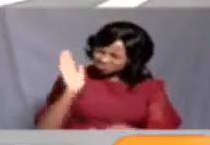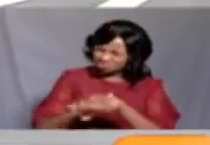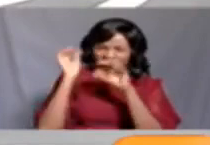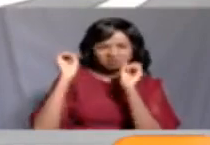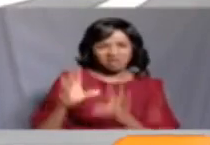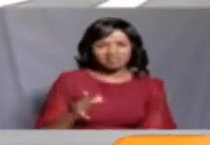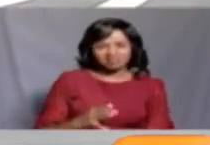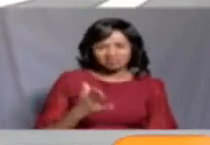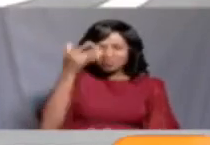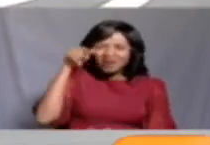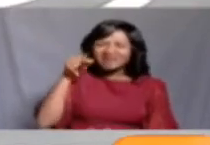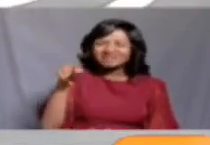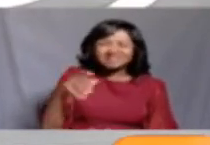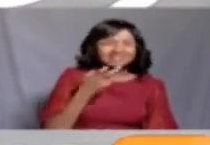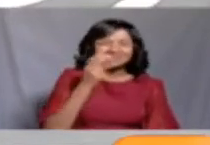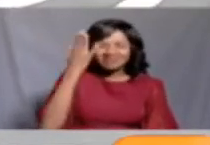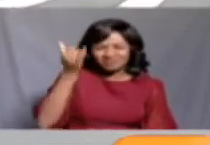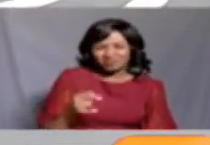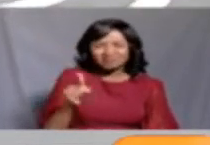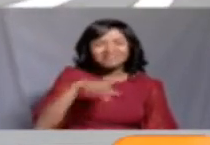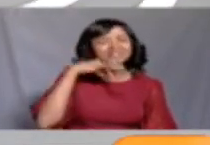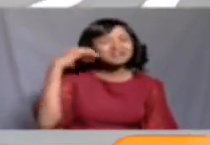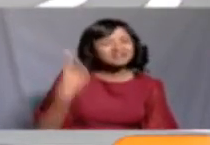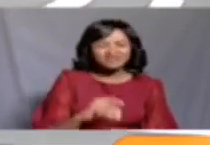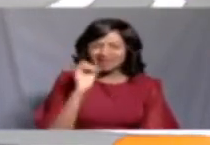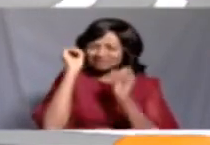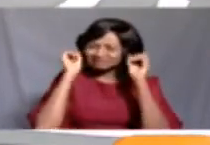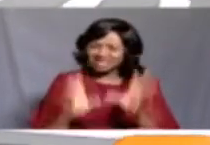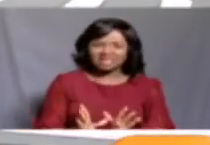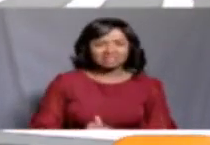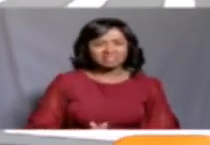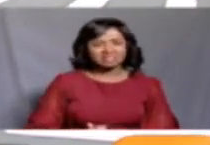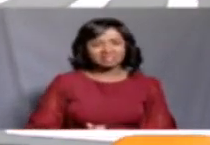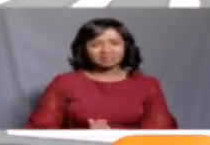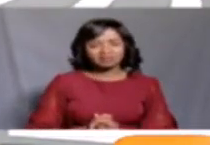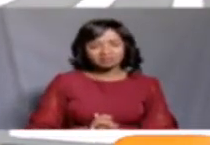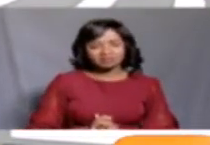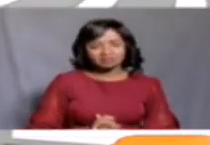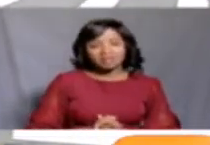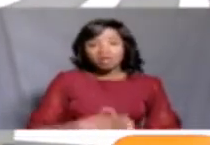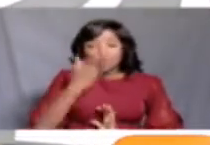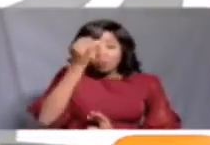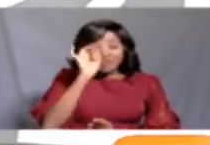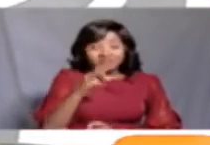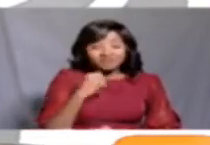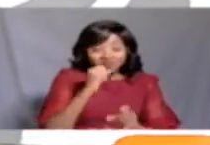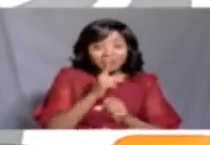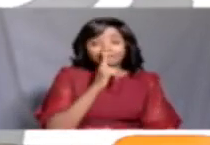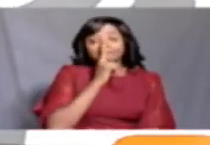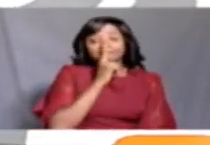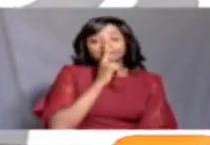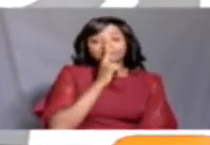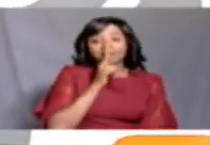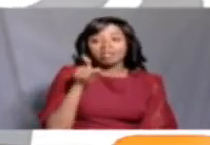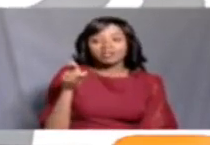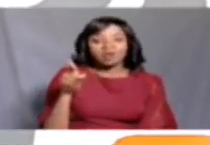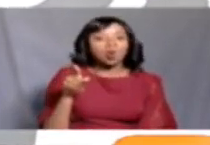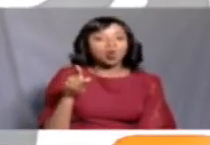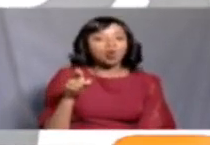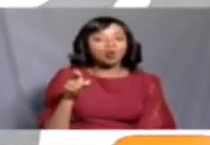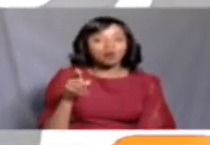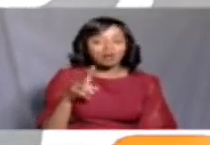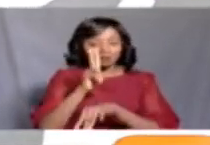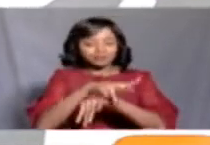my friend, I don't think that's cool. That's not right. That's not okay. Because I think if we do not do that, then we're actually perpetuating the